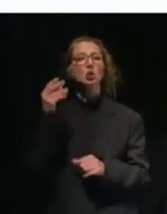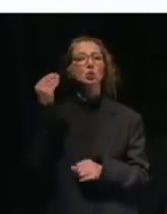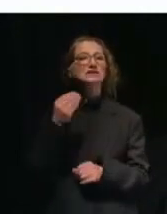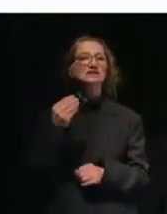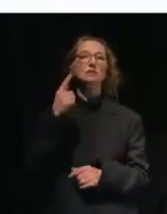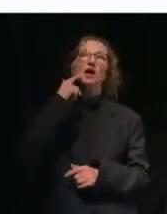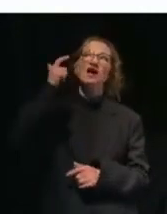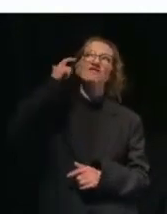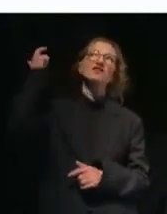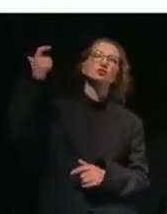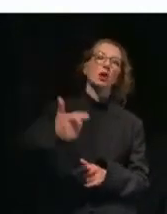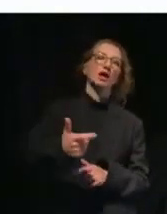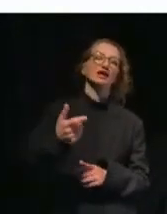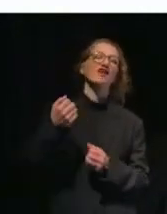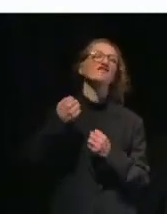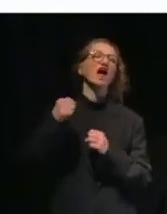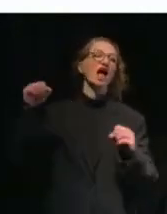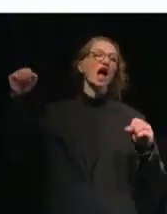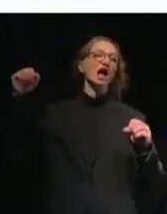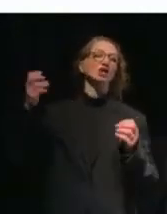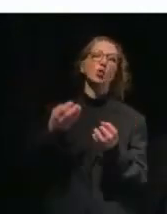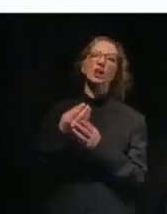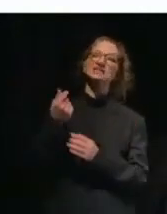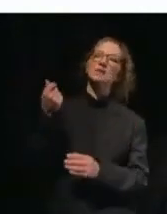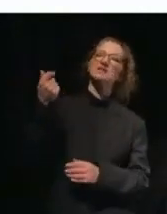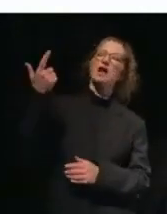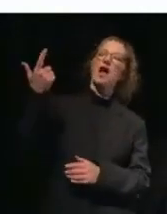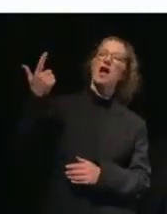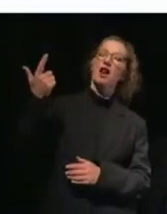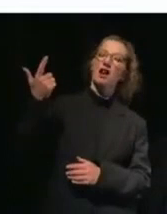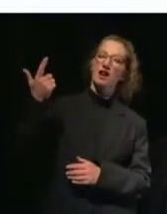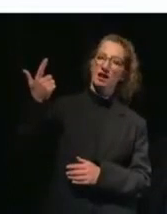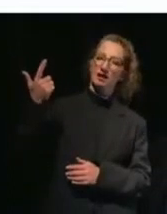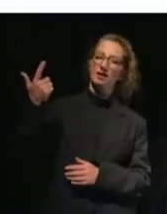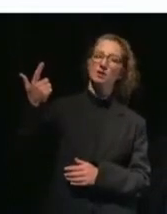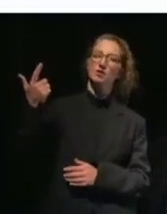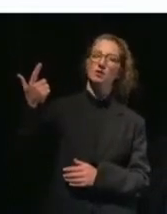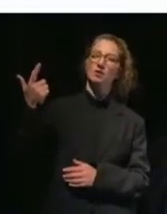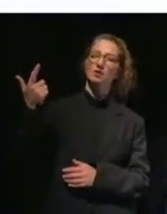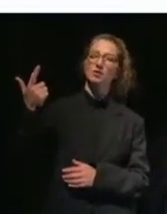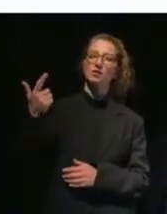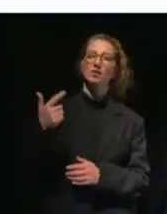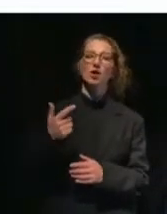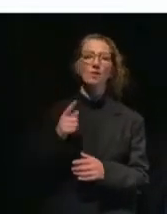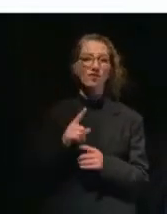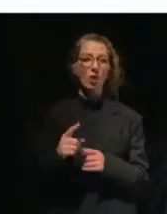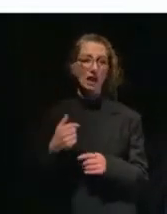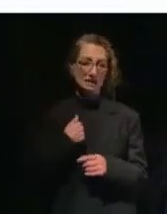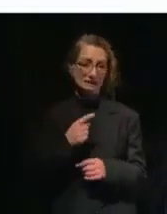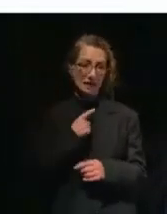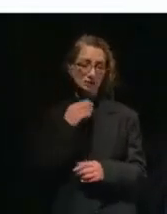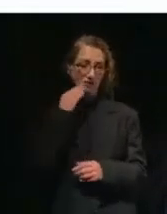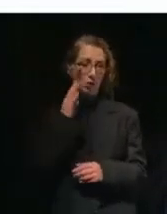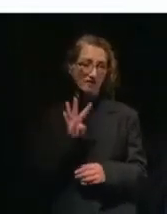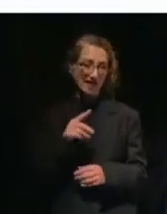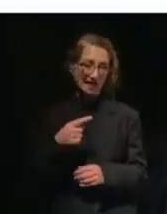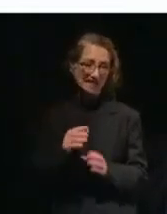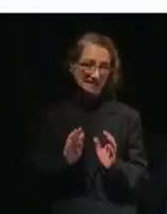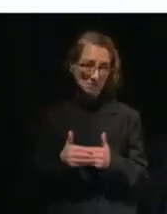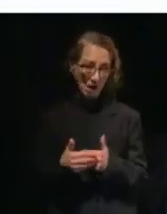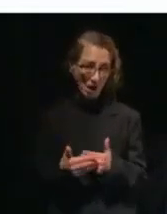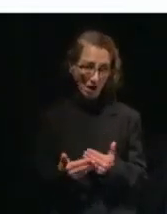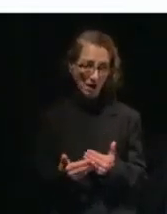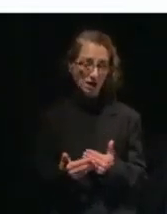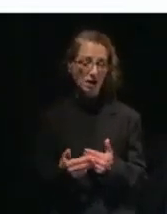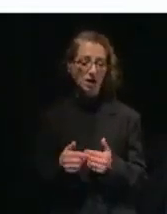of the carefree or the careless, and then as well this freedom ethic and the